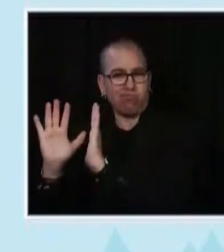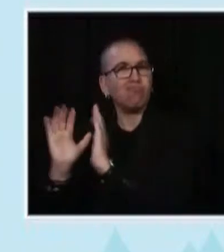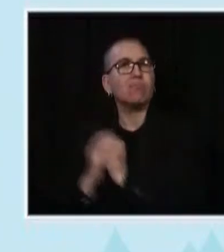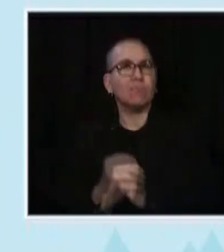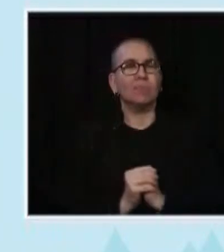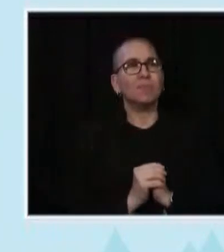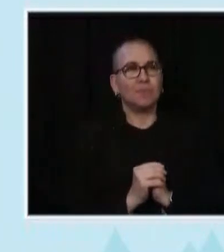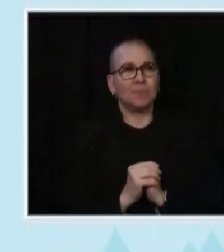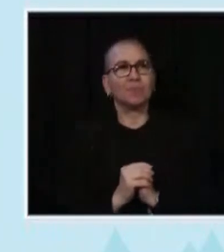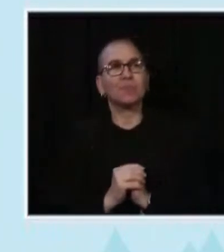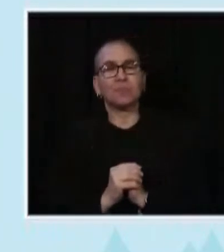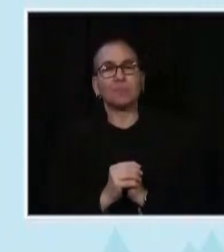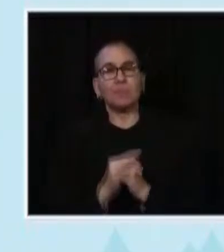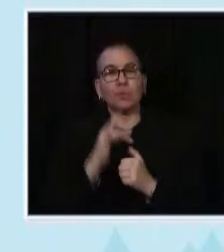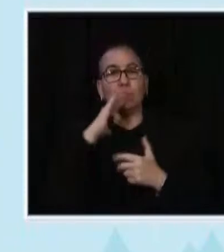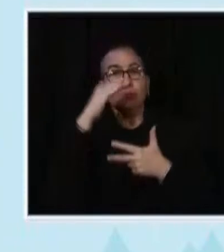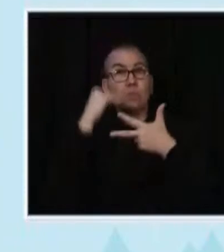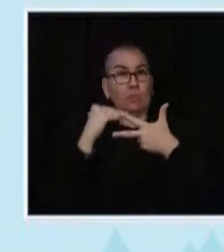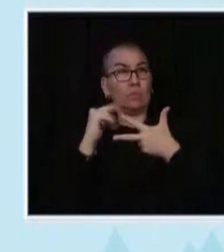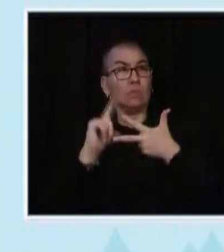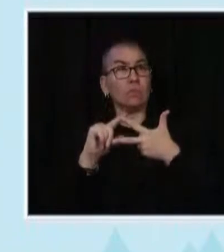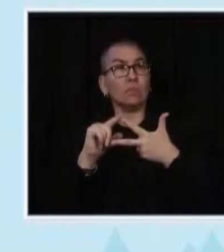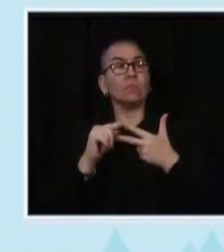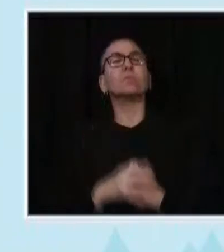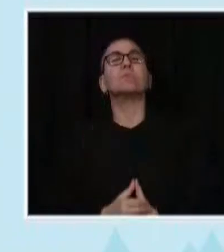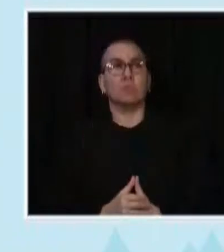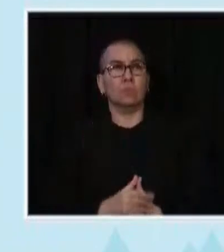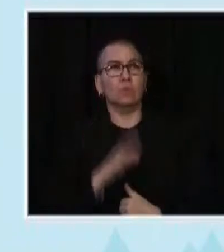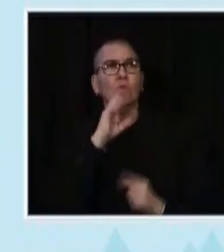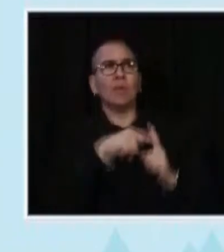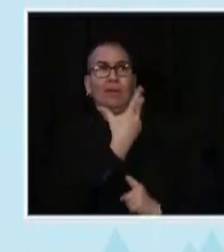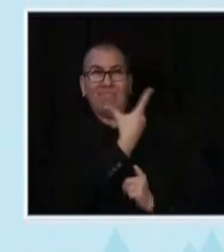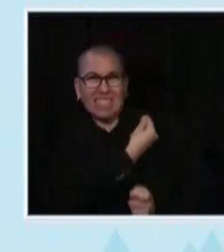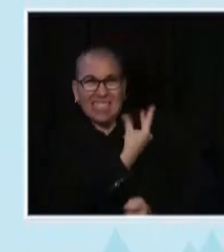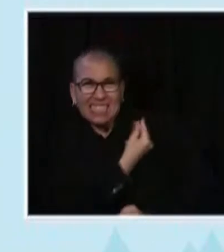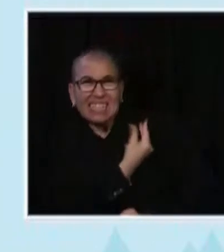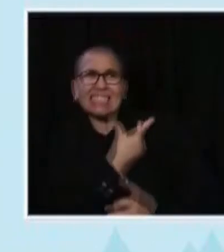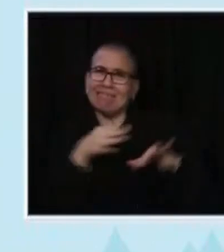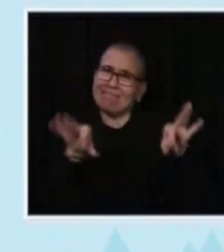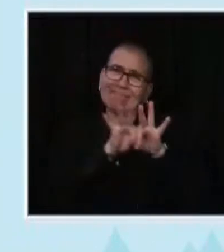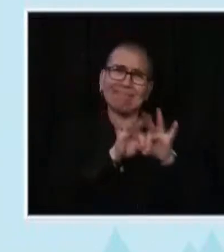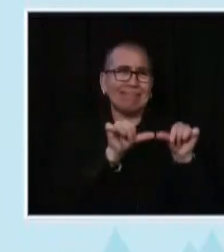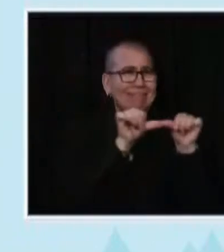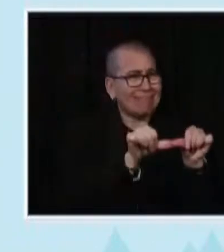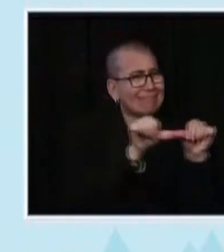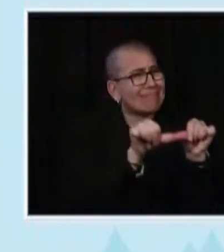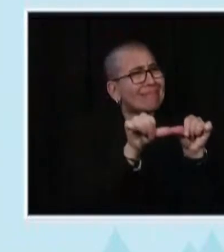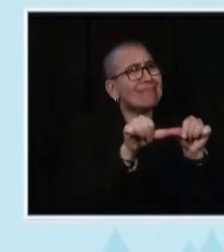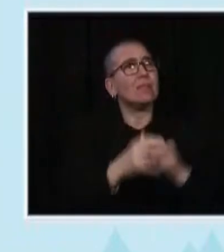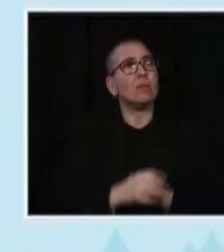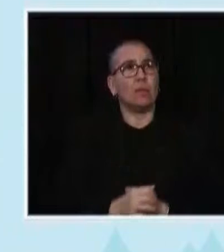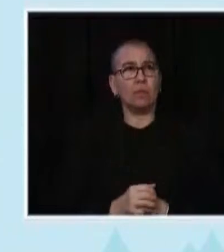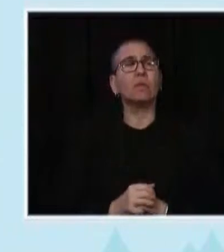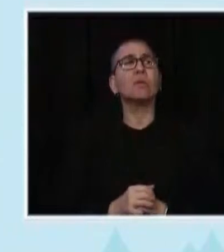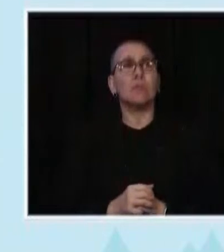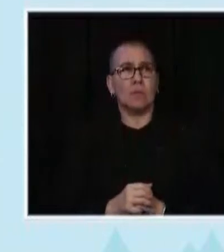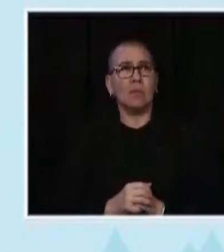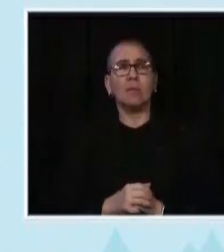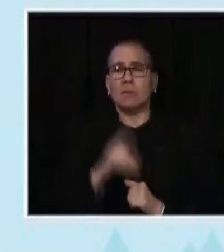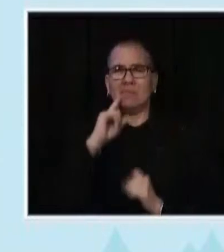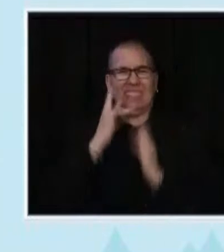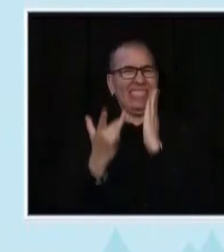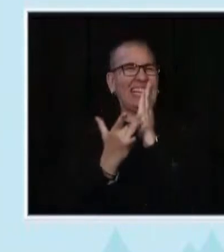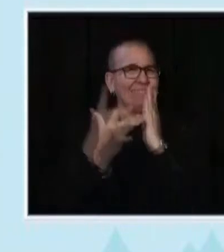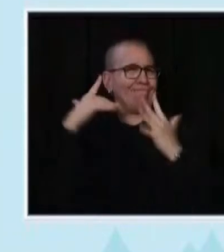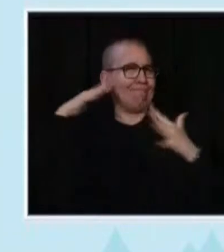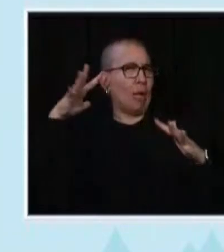22 days. We have a vaccination pace that must stay as high as it is. Our hope is that after many of you listening to this say, let's